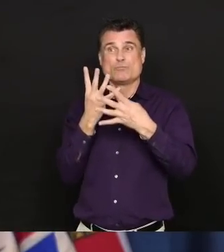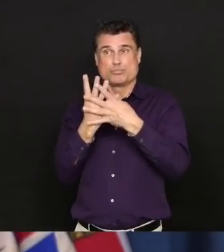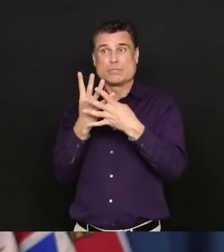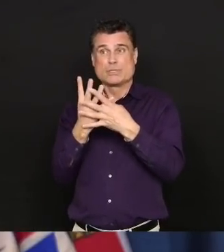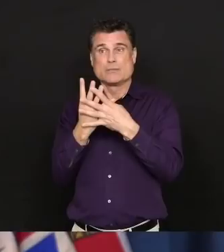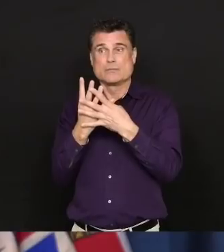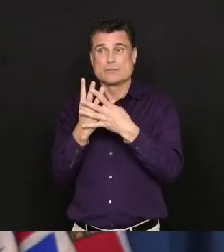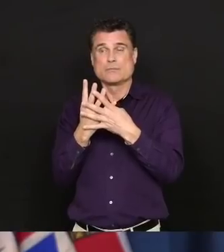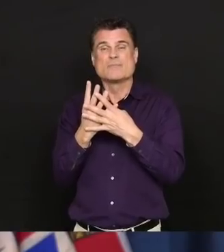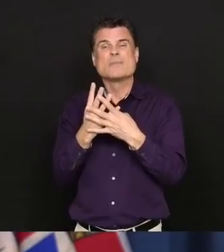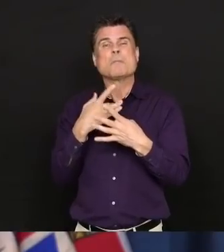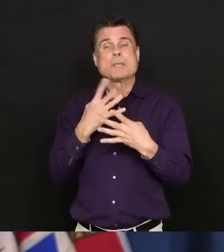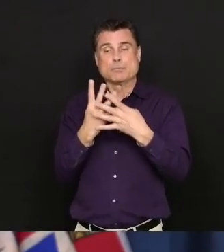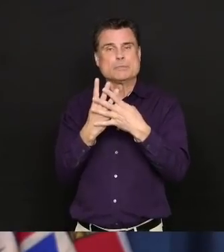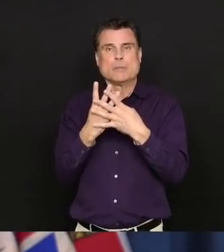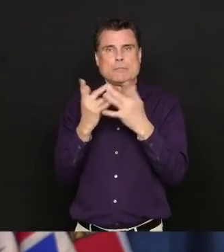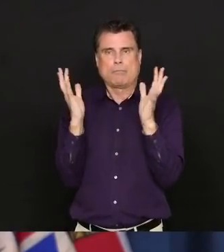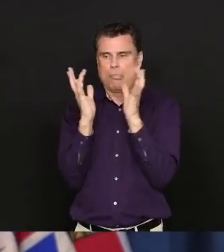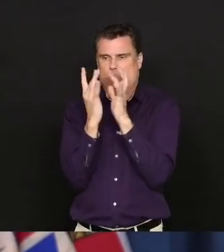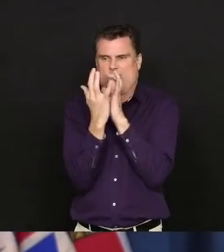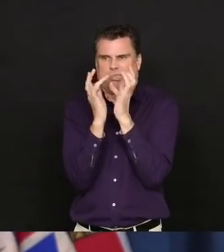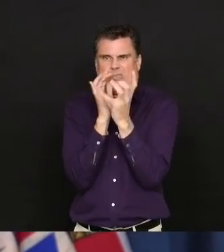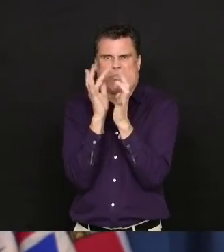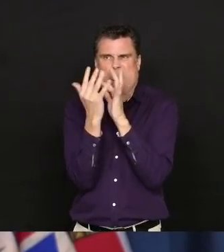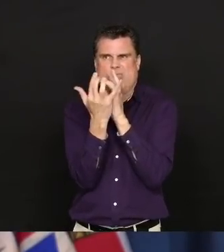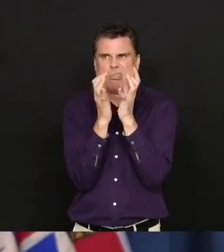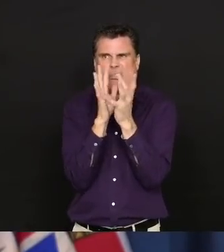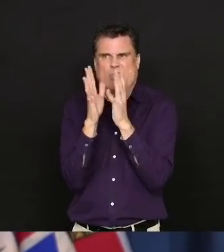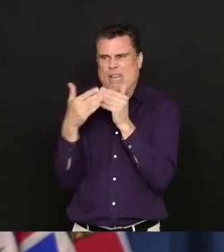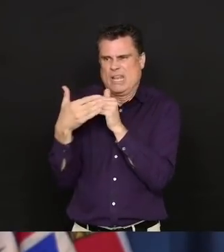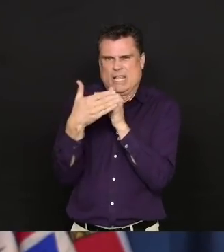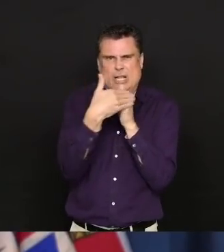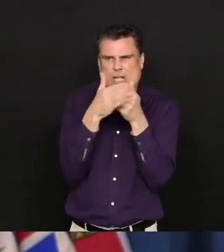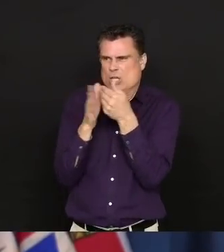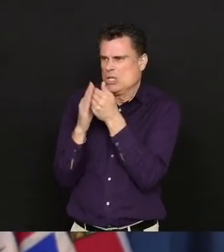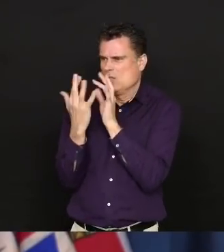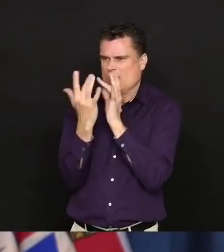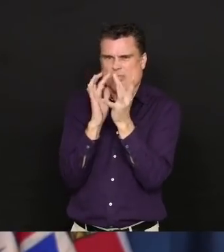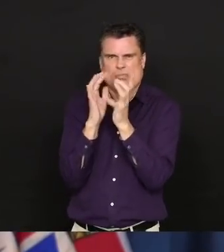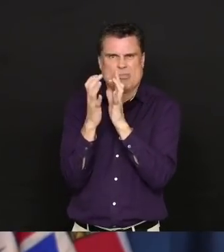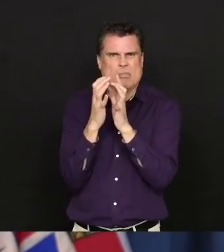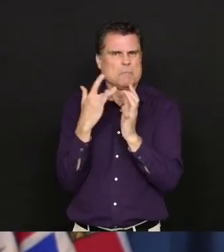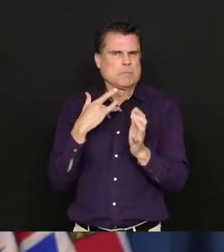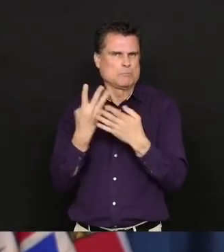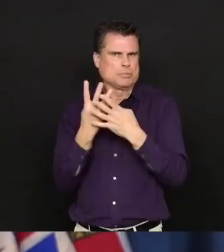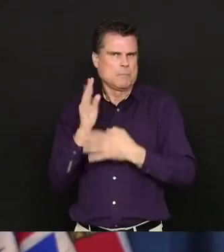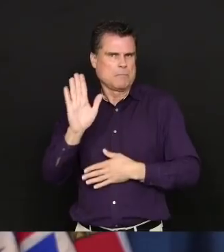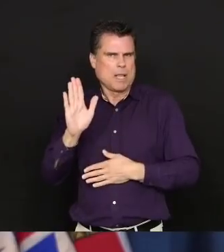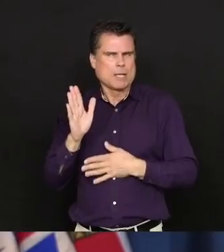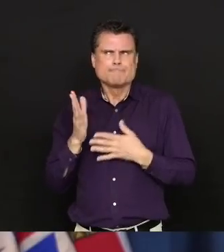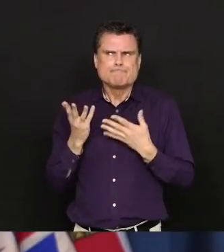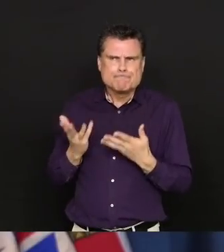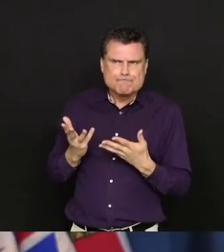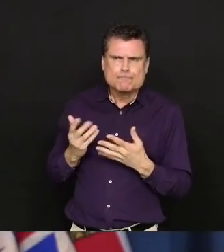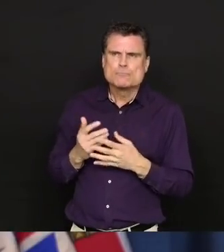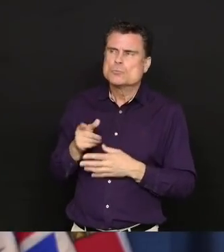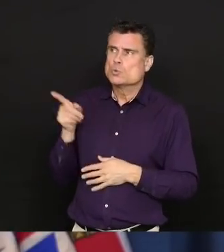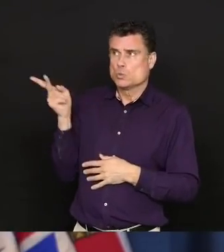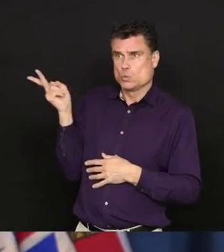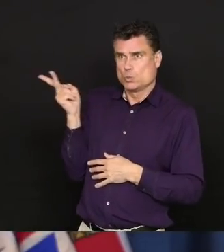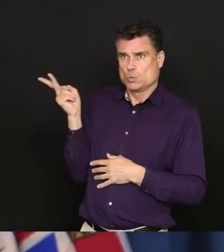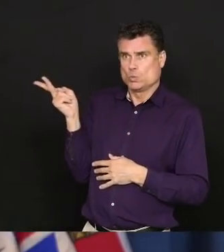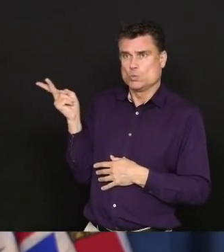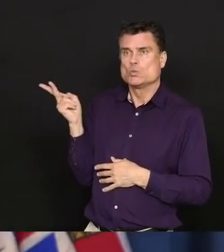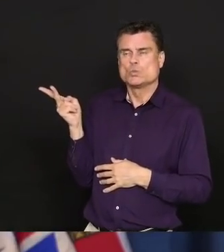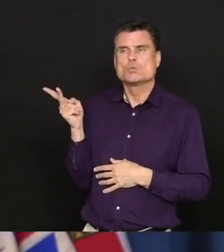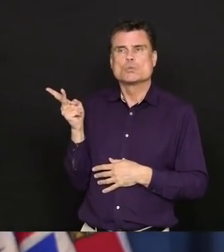for and increased surveillance and what that entails in places like the downtown east side and also places